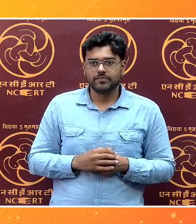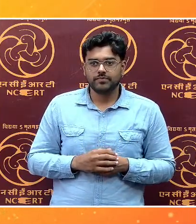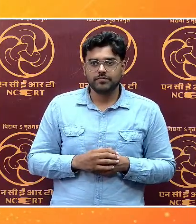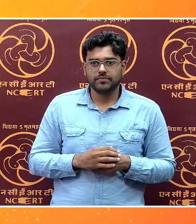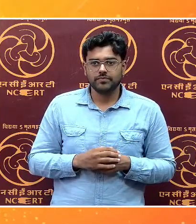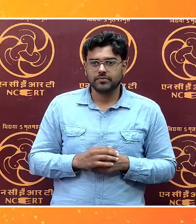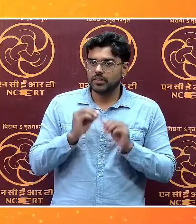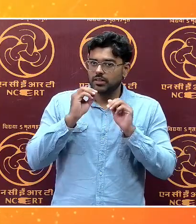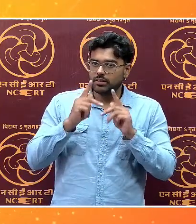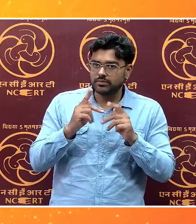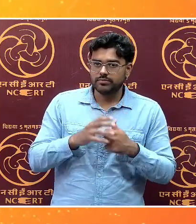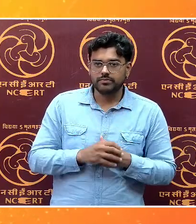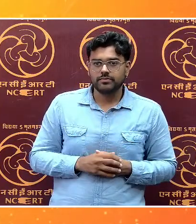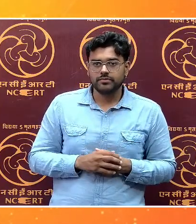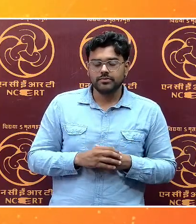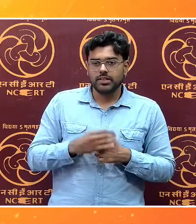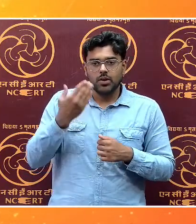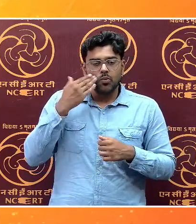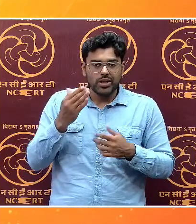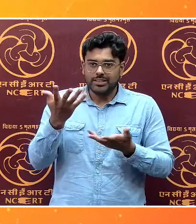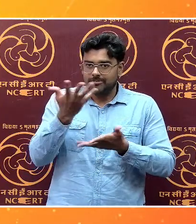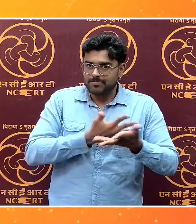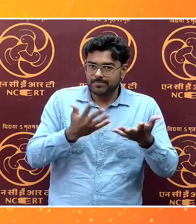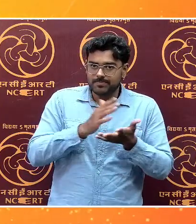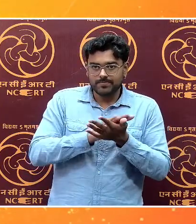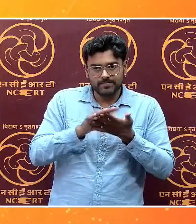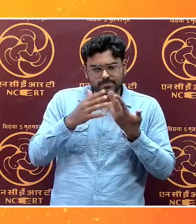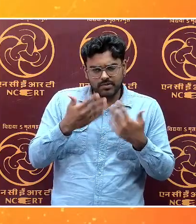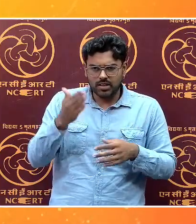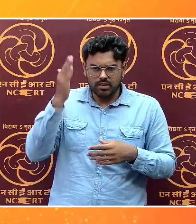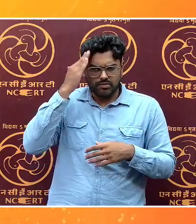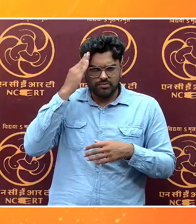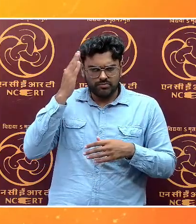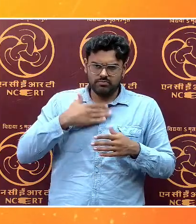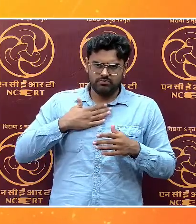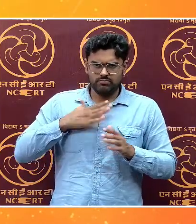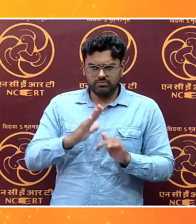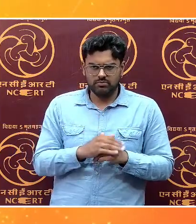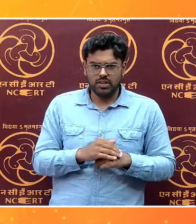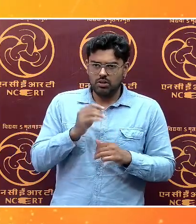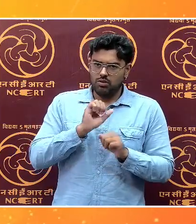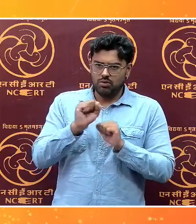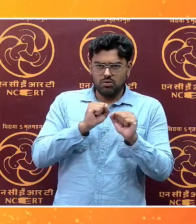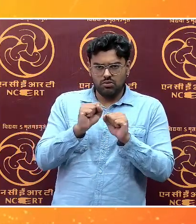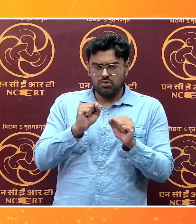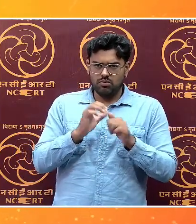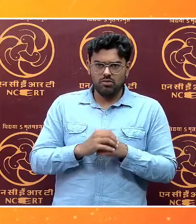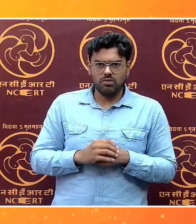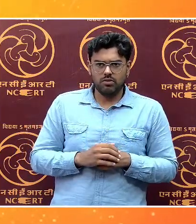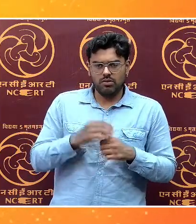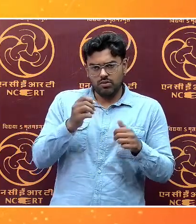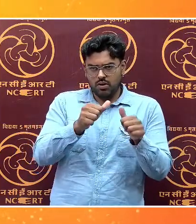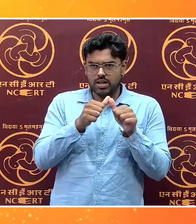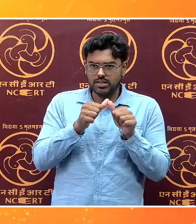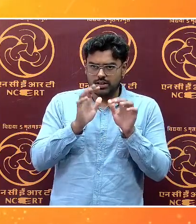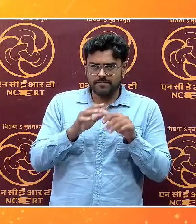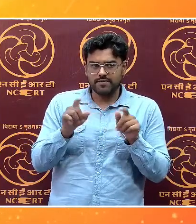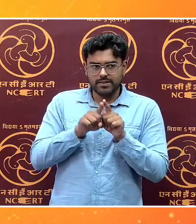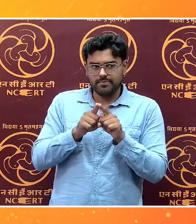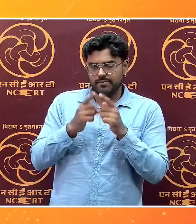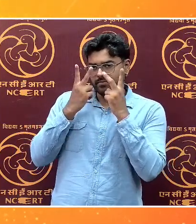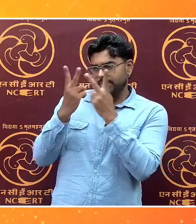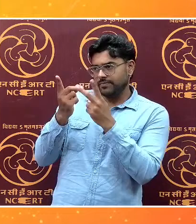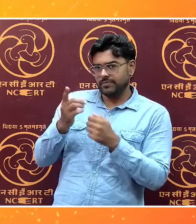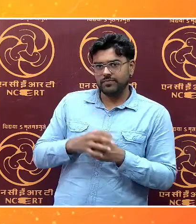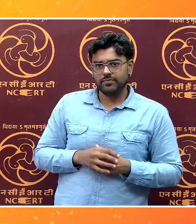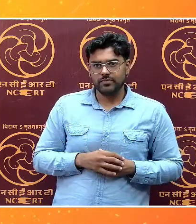So after having discussion, I'm sure that you are having the answer like this.